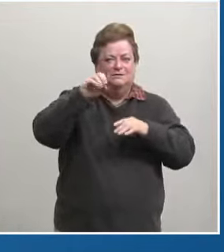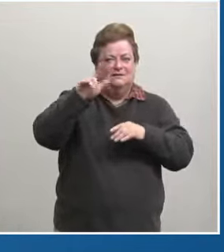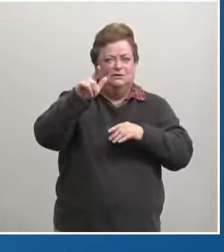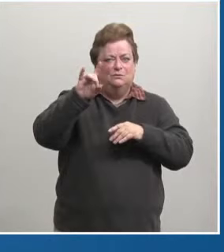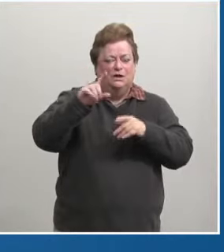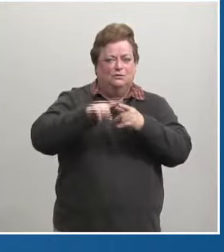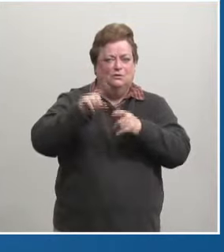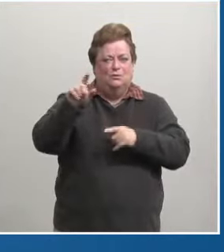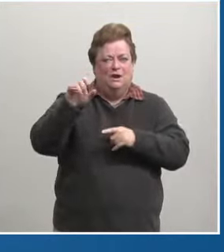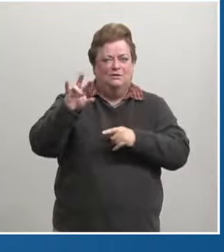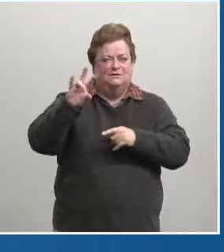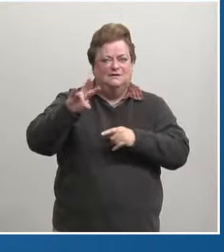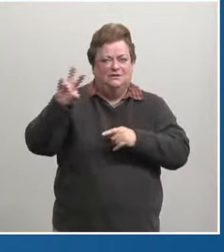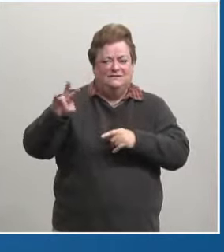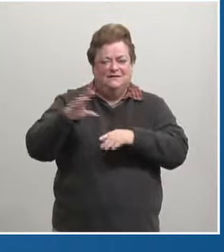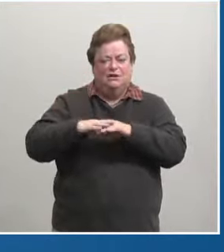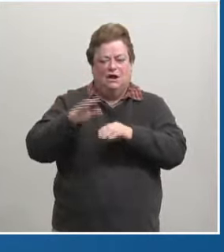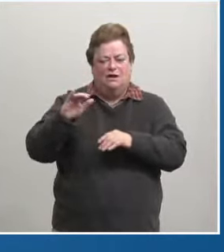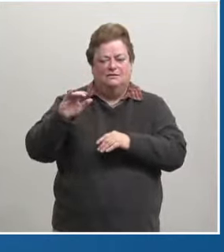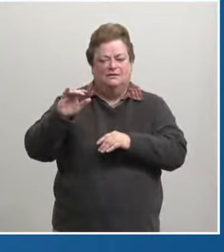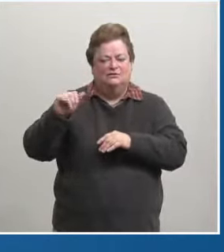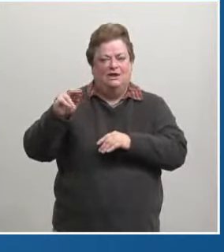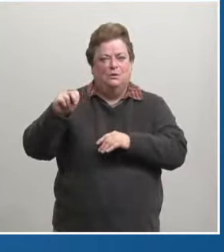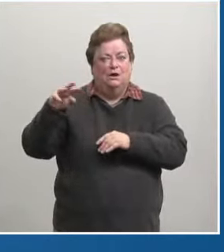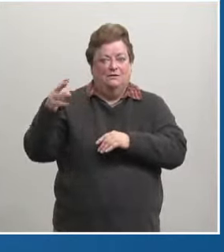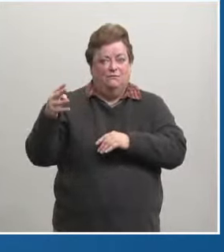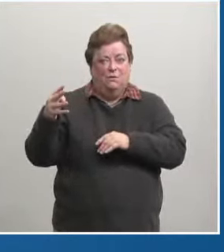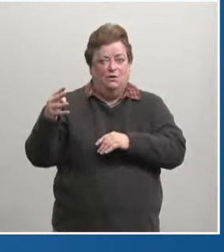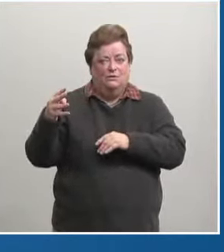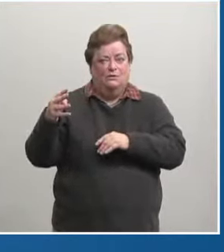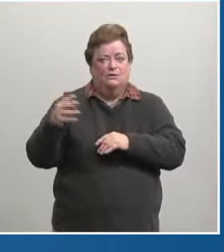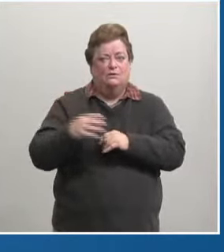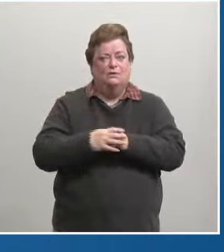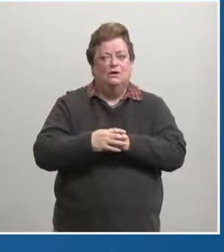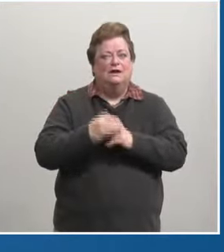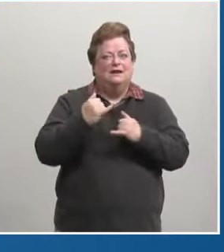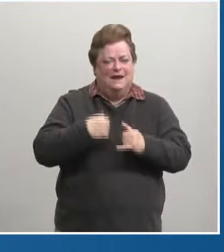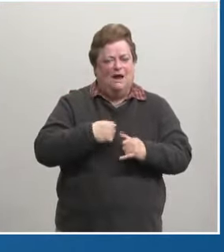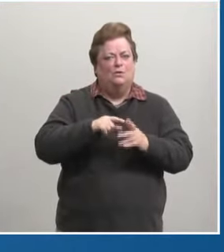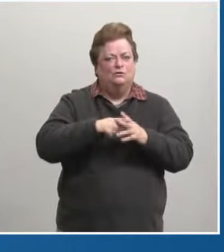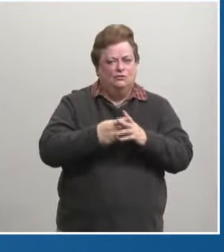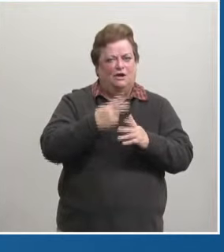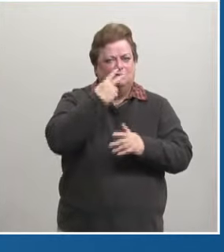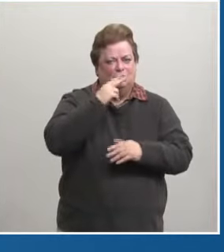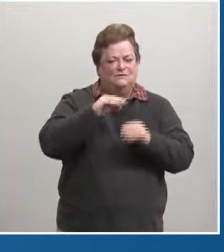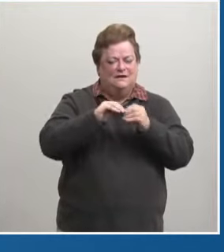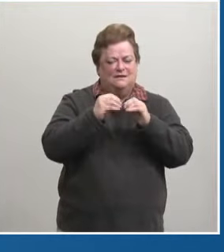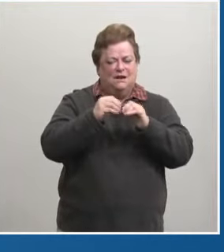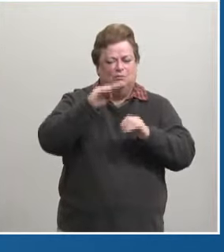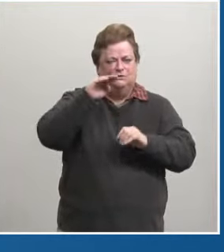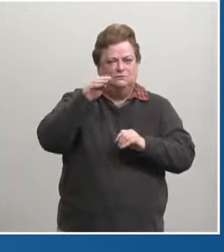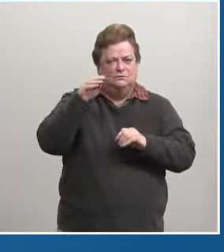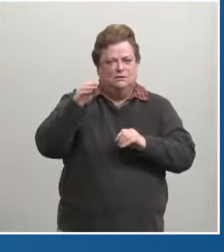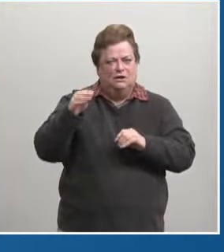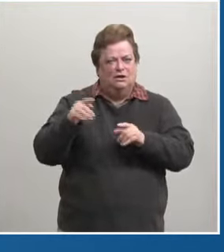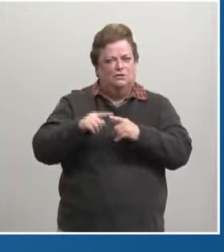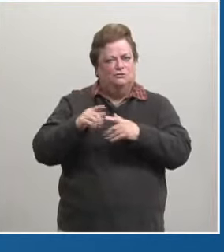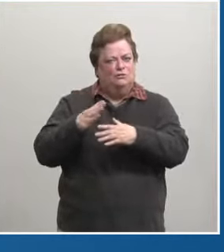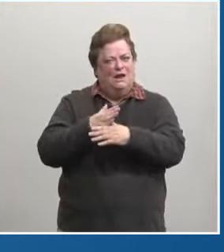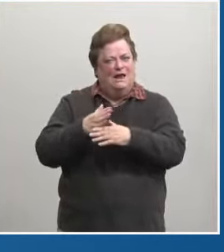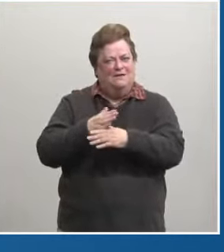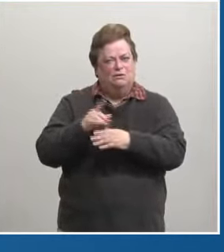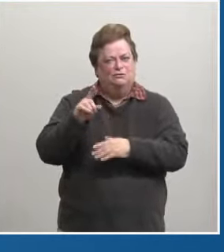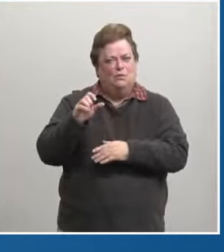to 177 on January 4th. We've seen a steady decline since then to an average of